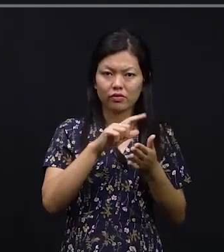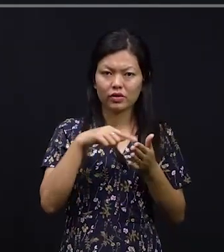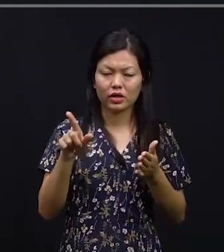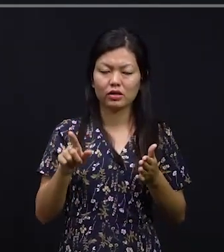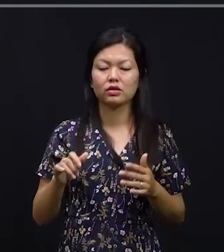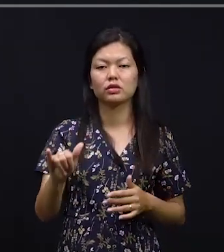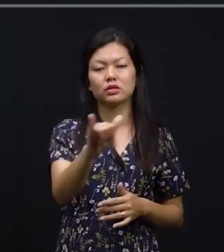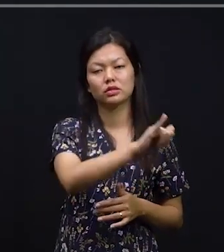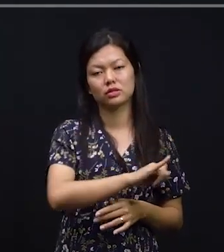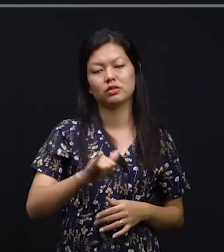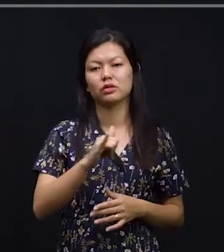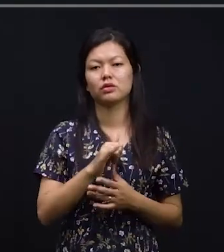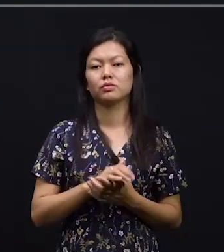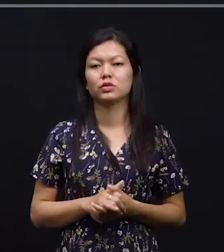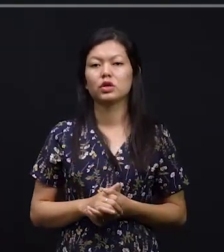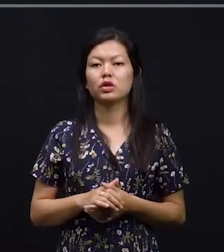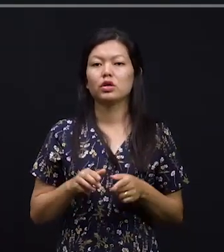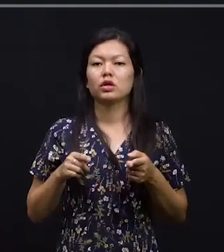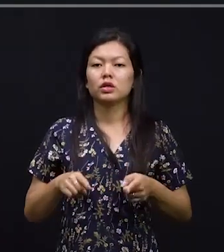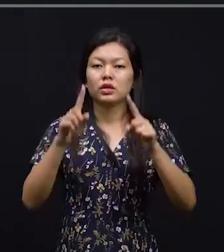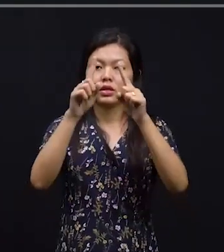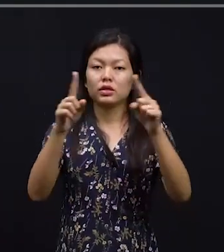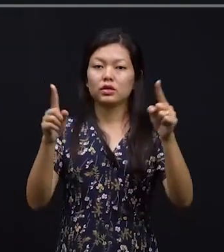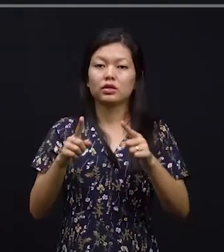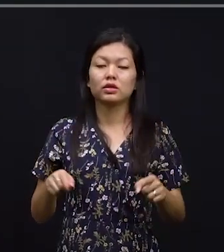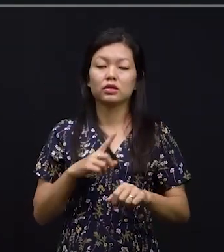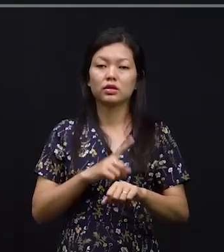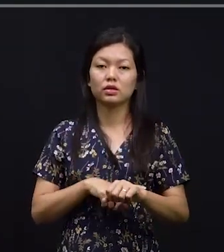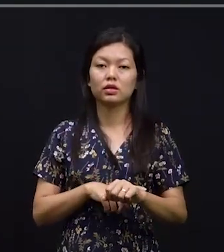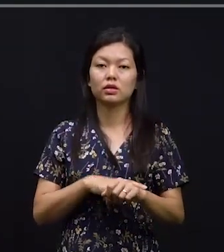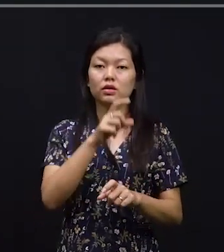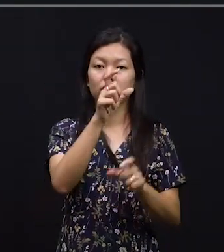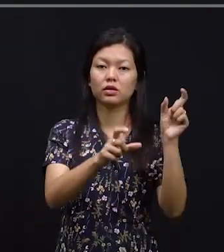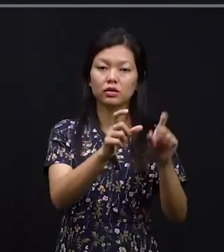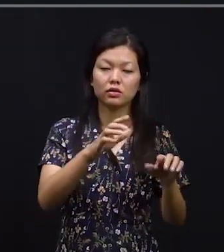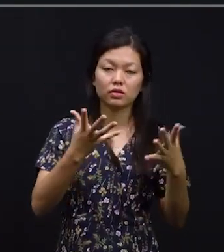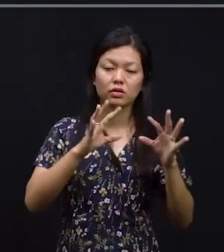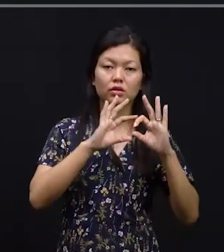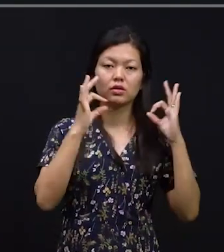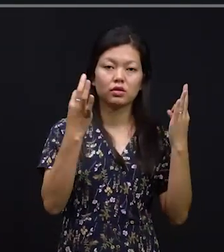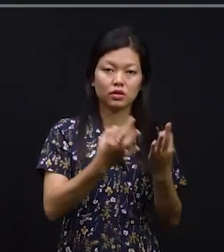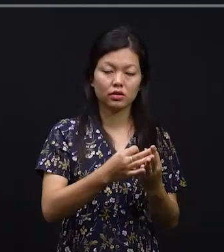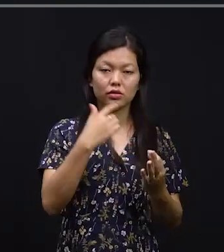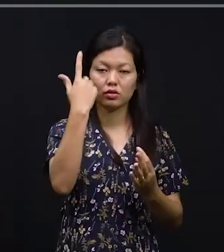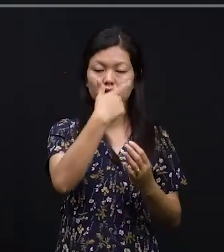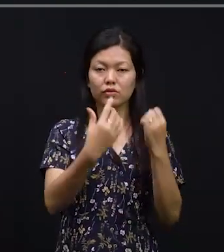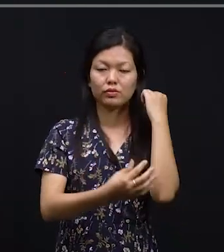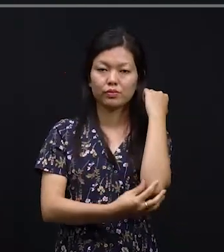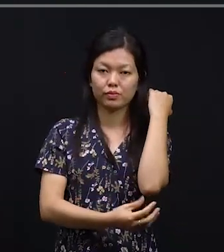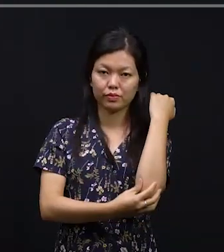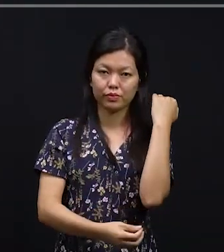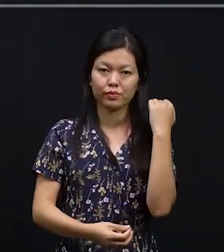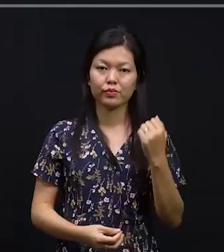and the people who are poor will not be able to enjoy anything. That is the reason why they came to Mr. Scrooge.